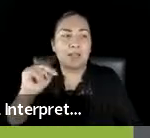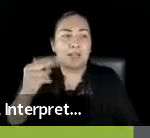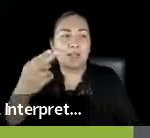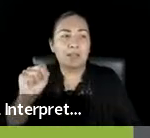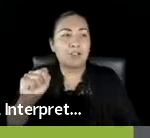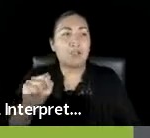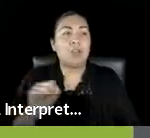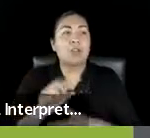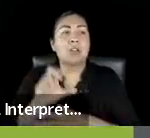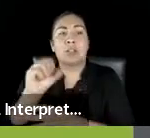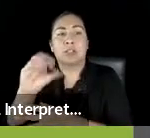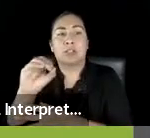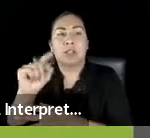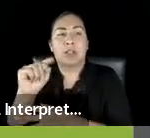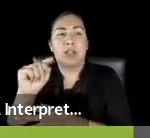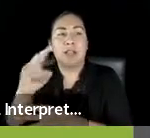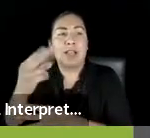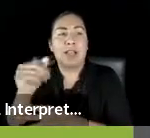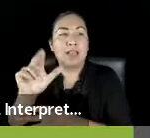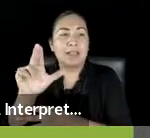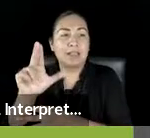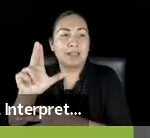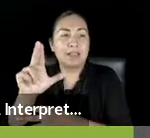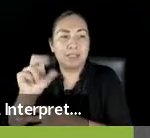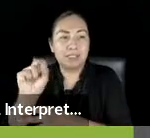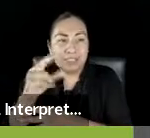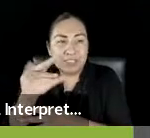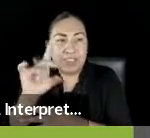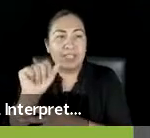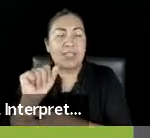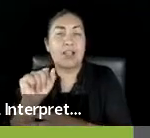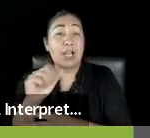advisor Alex Graham. Enjoy the film.